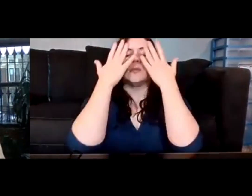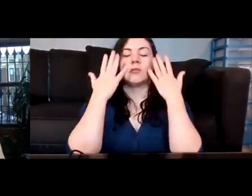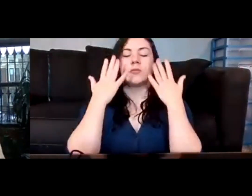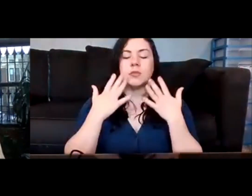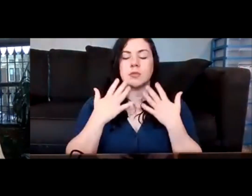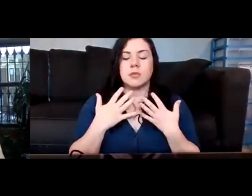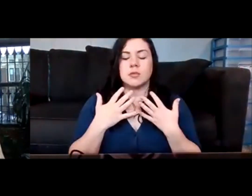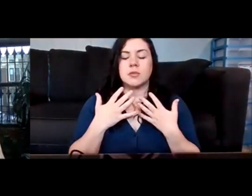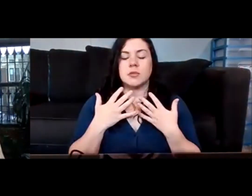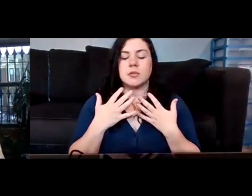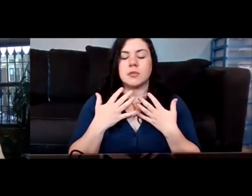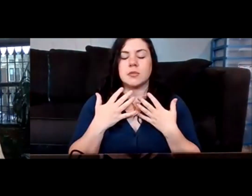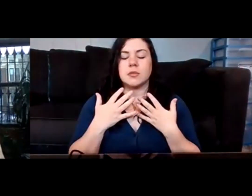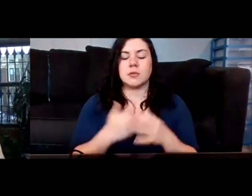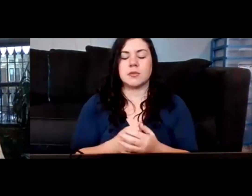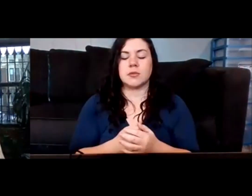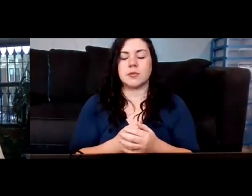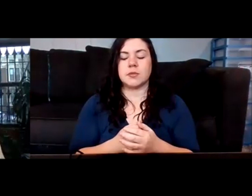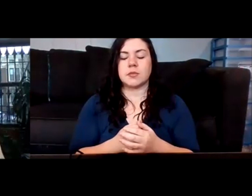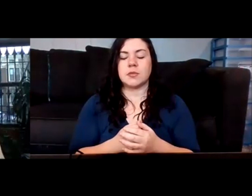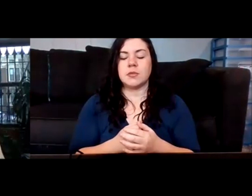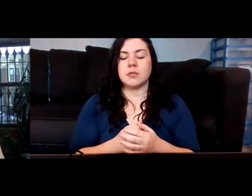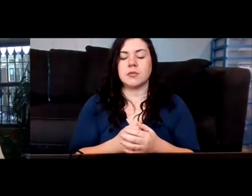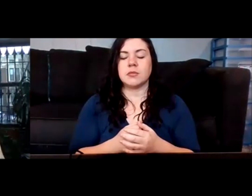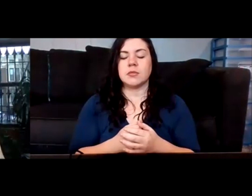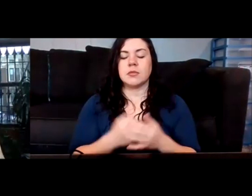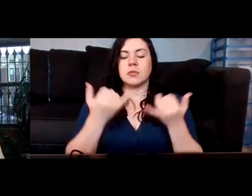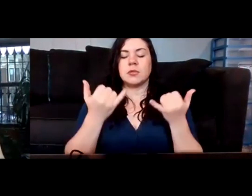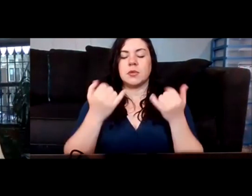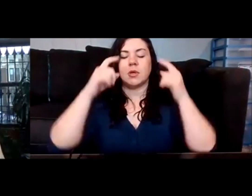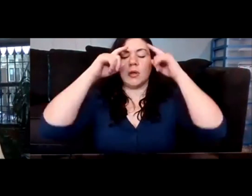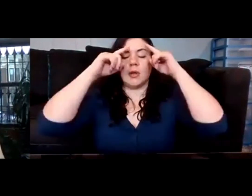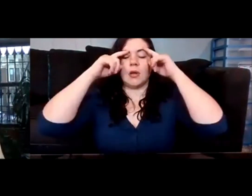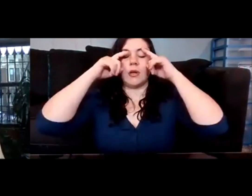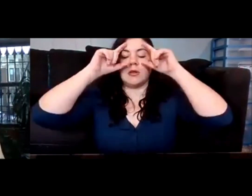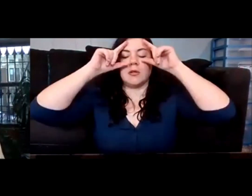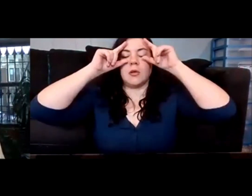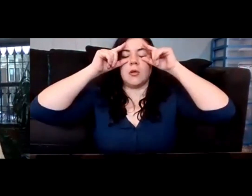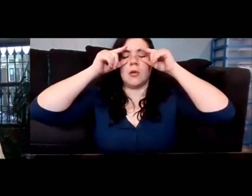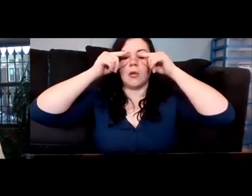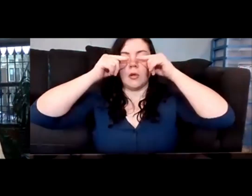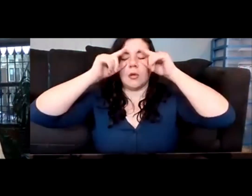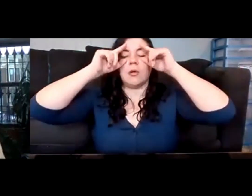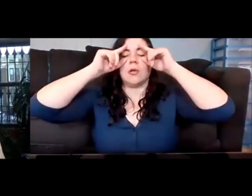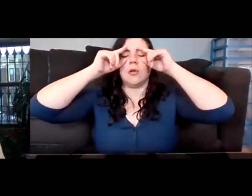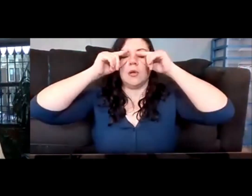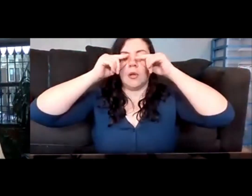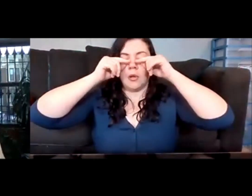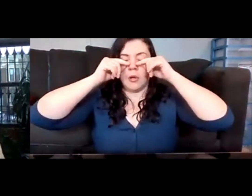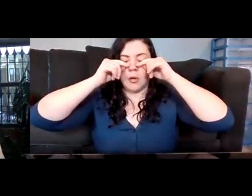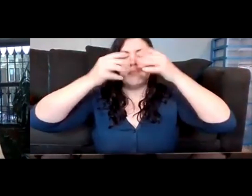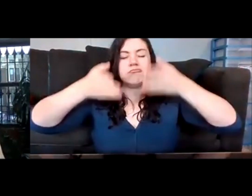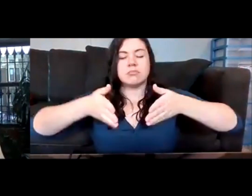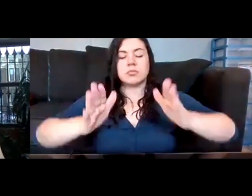And with this softness, allow your eyes to get heavy, your eyelids to get heavy. And so you